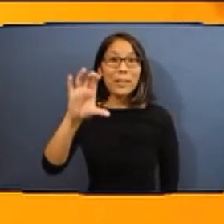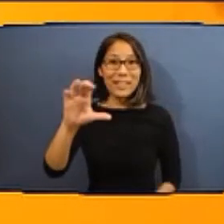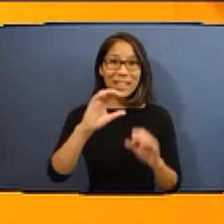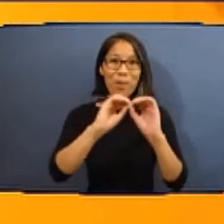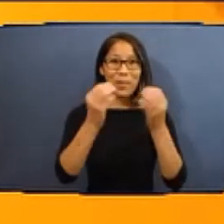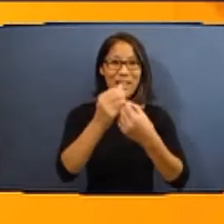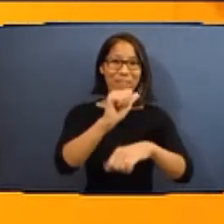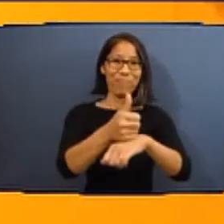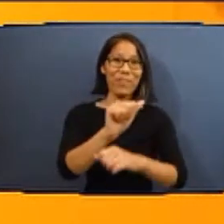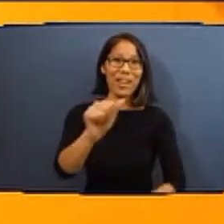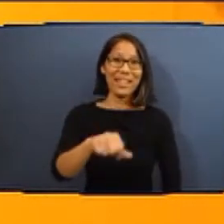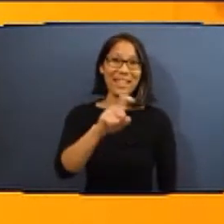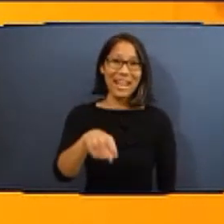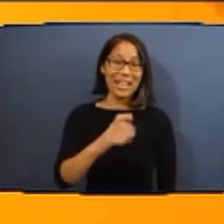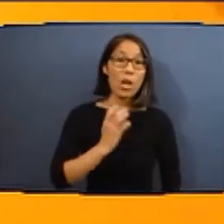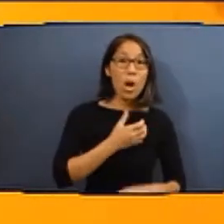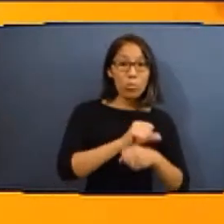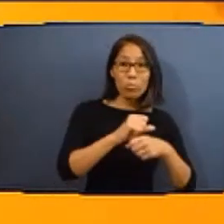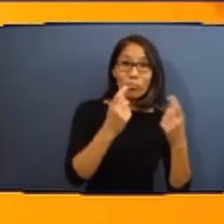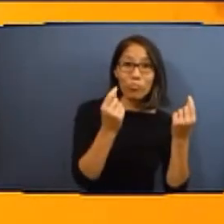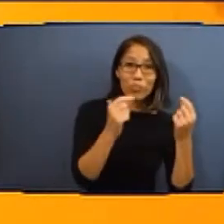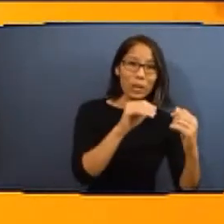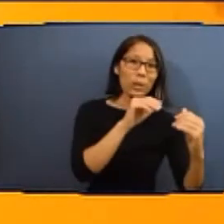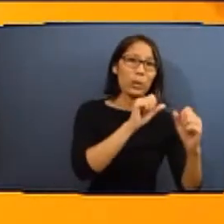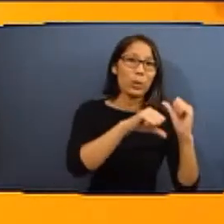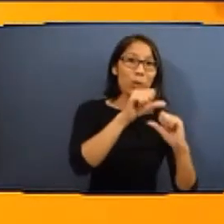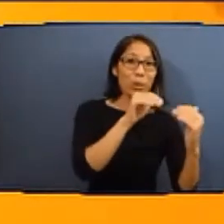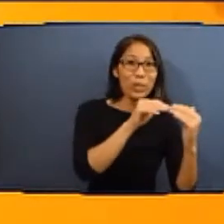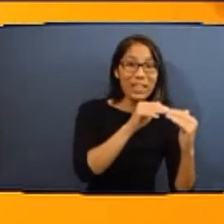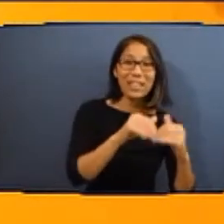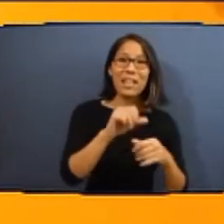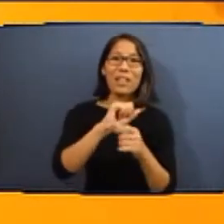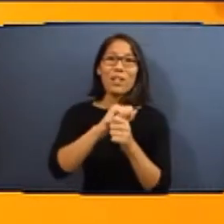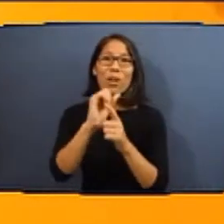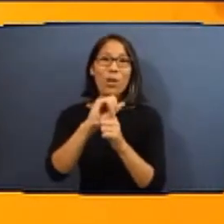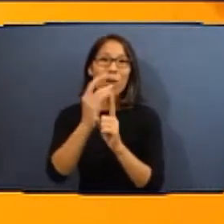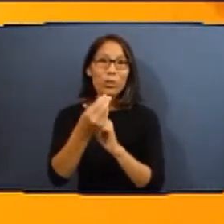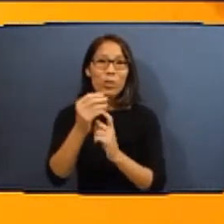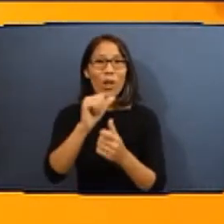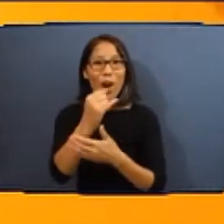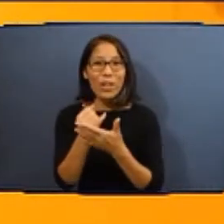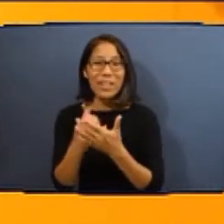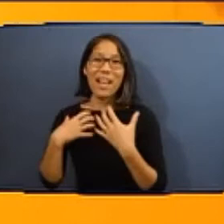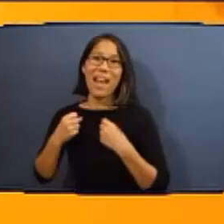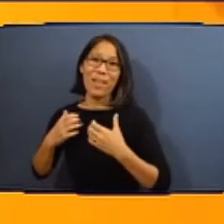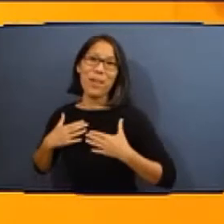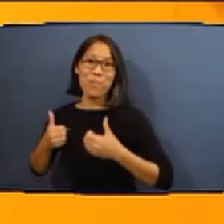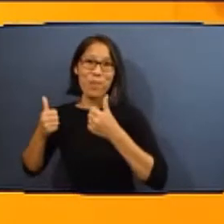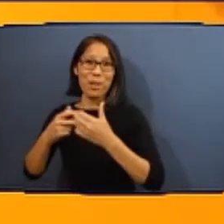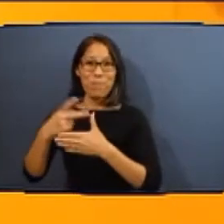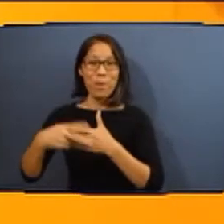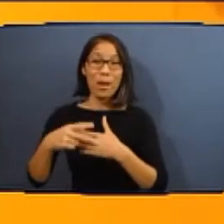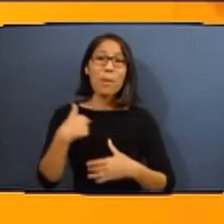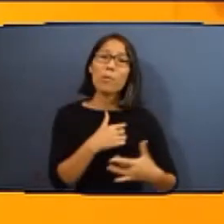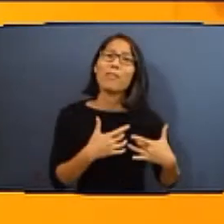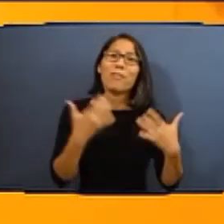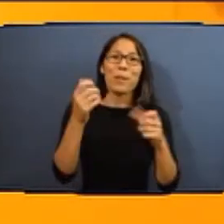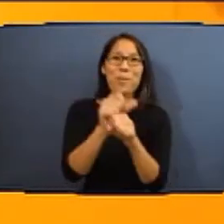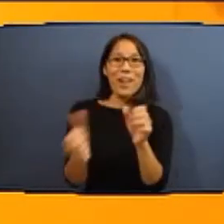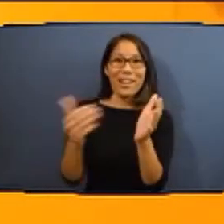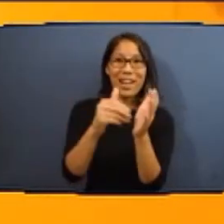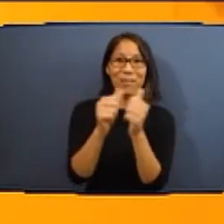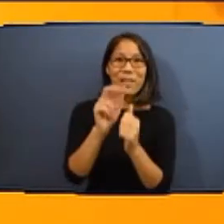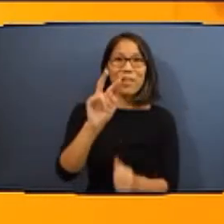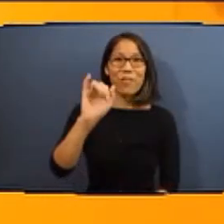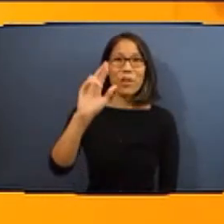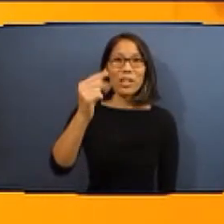Texas. Our work consists of social justice, cultural arts, and health and wellness programming. allgo is thrilled to be working again with Virginia